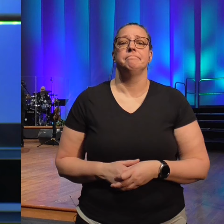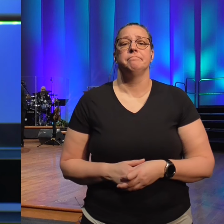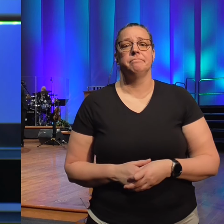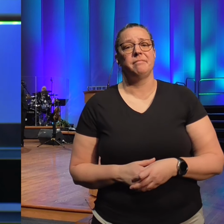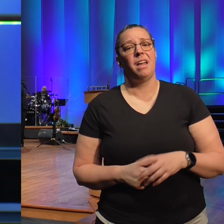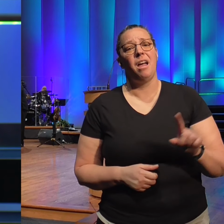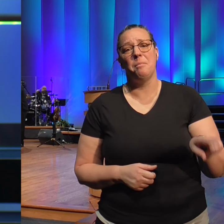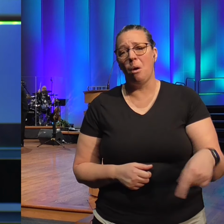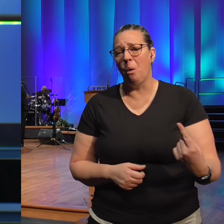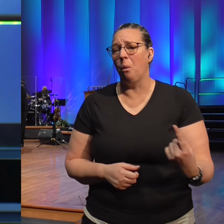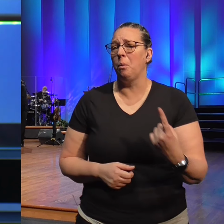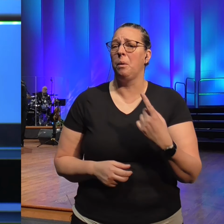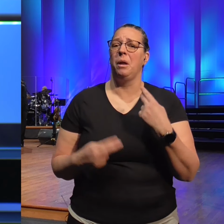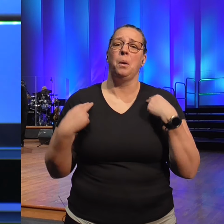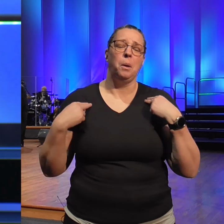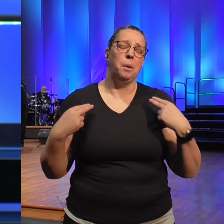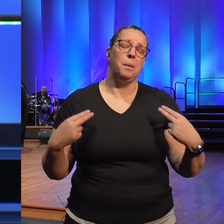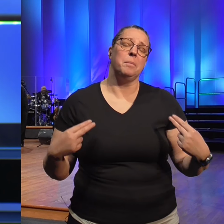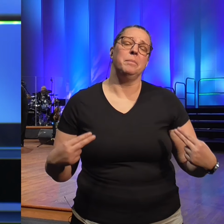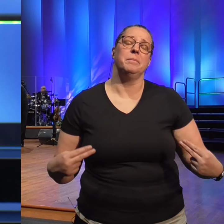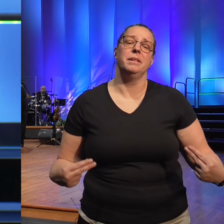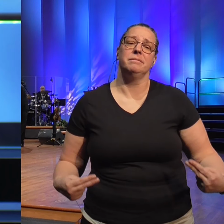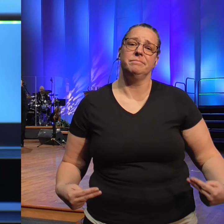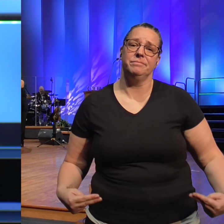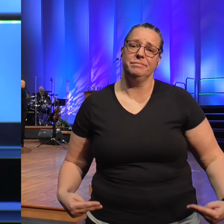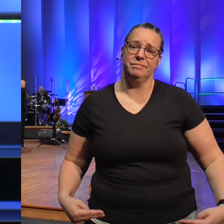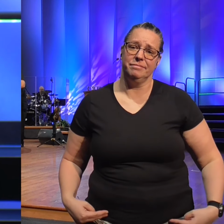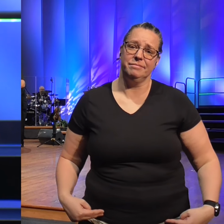But I'm only human,